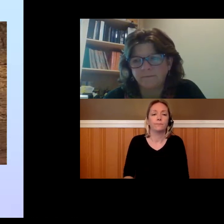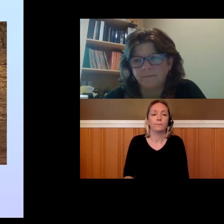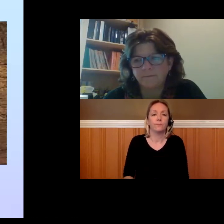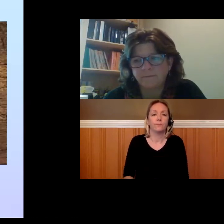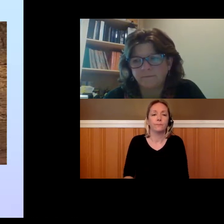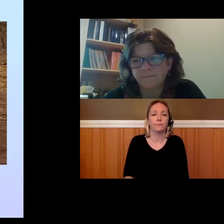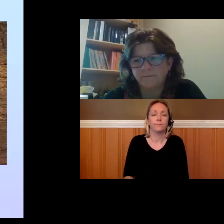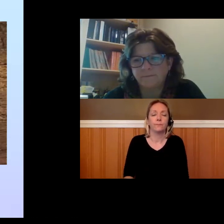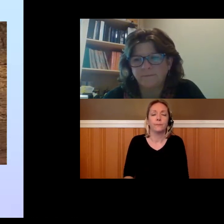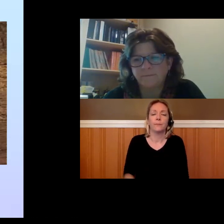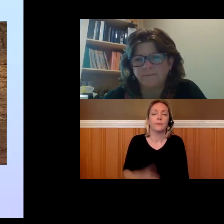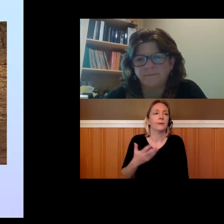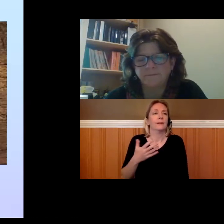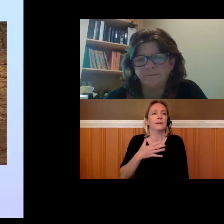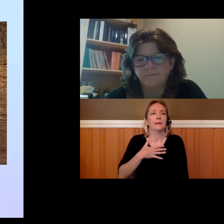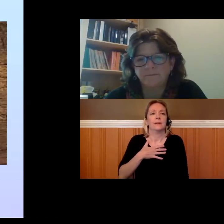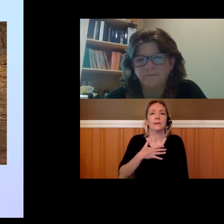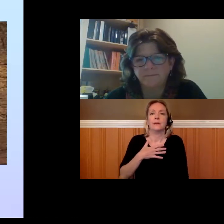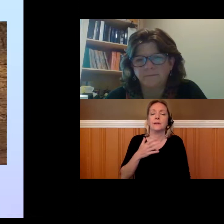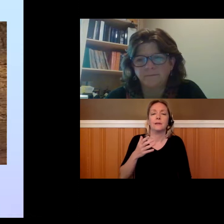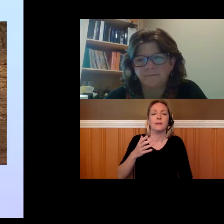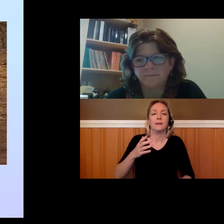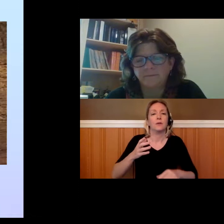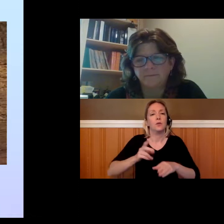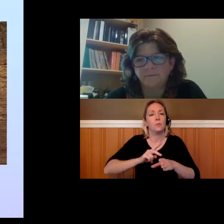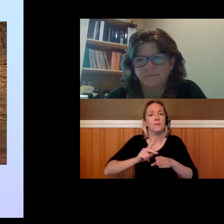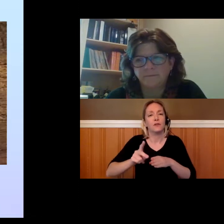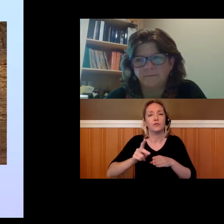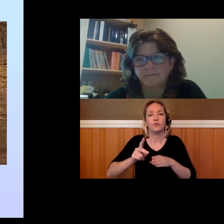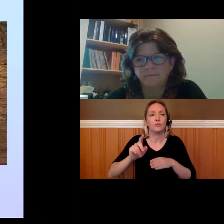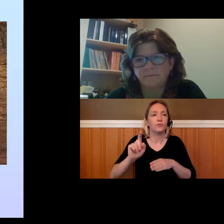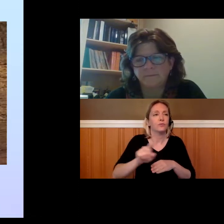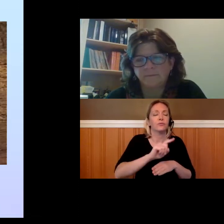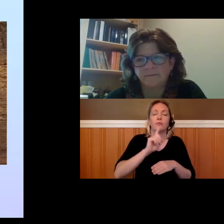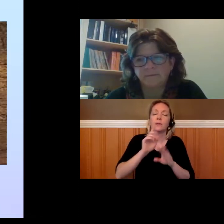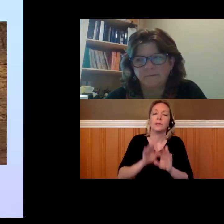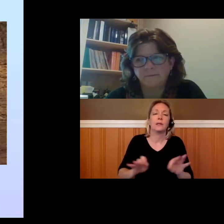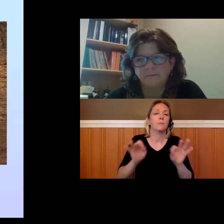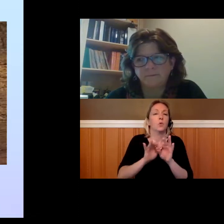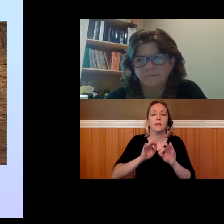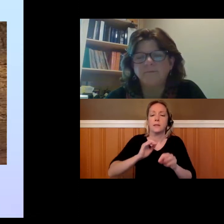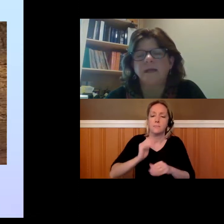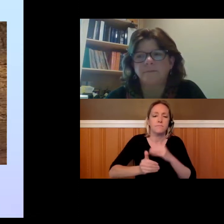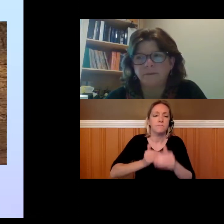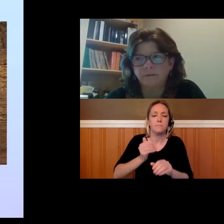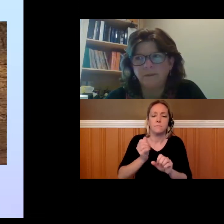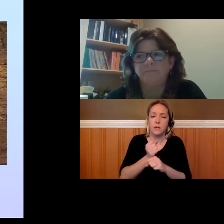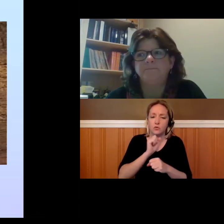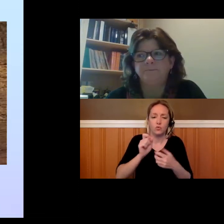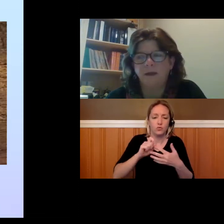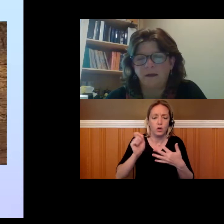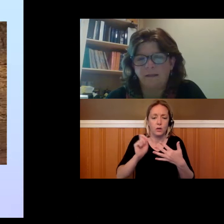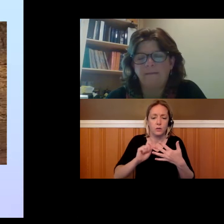It's so critical that the service professionals truly make an impact. Absolutely. That one thing is to